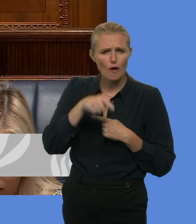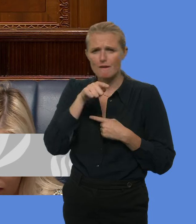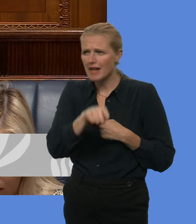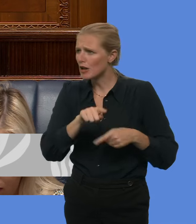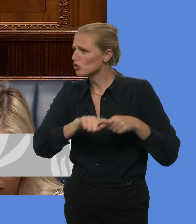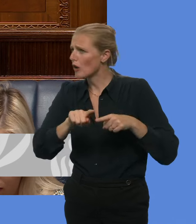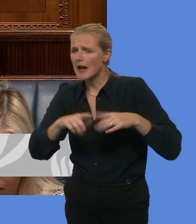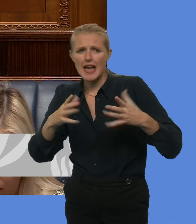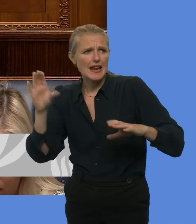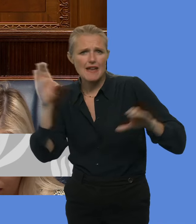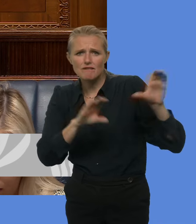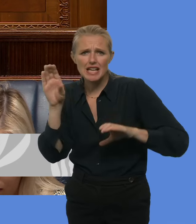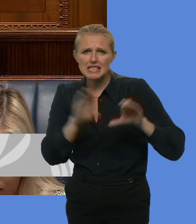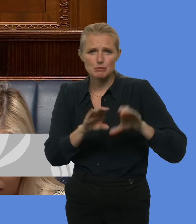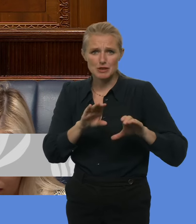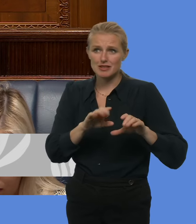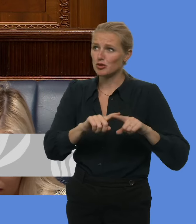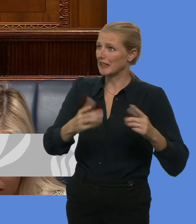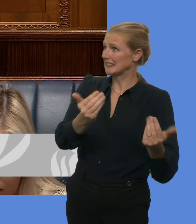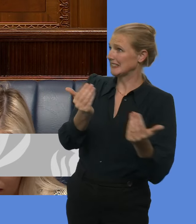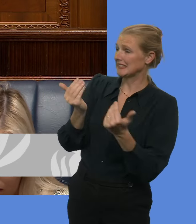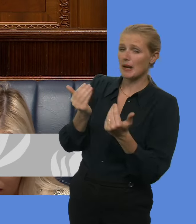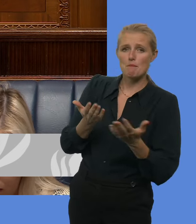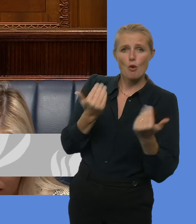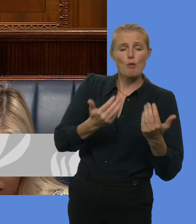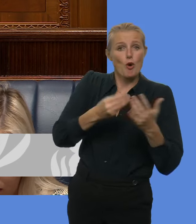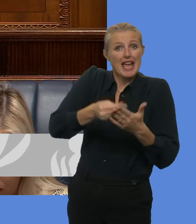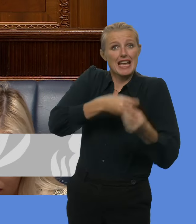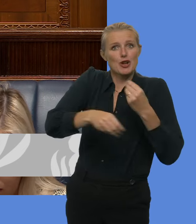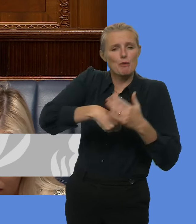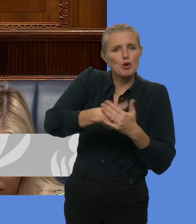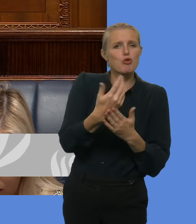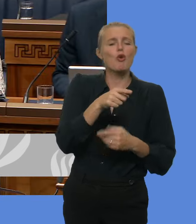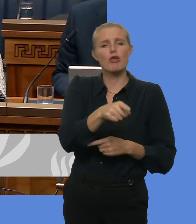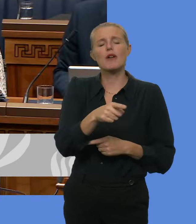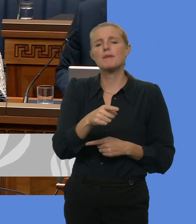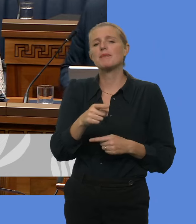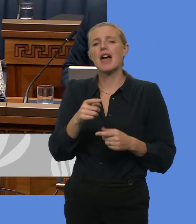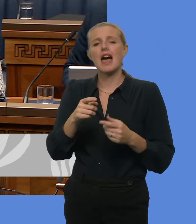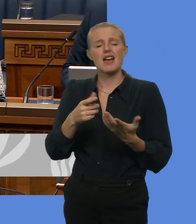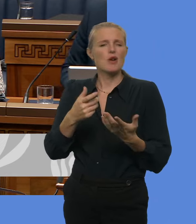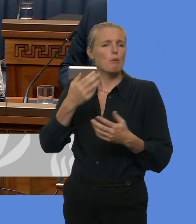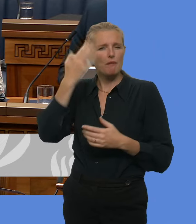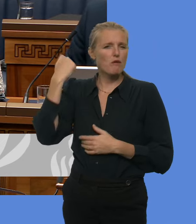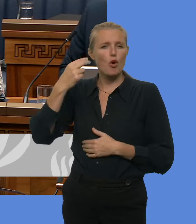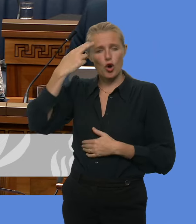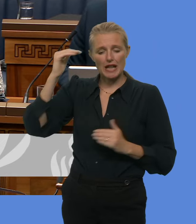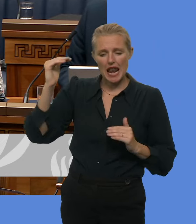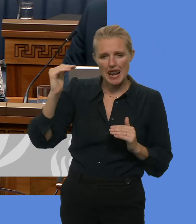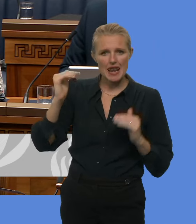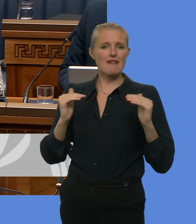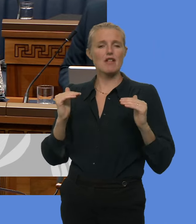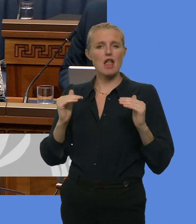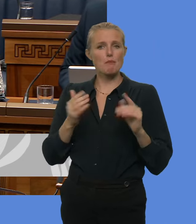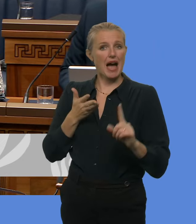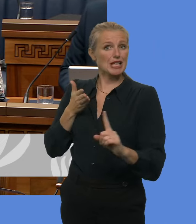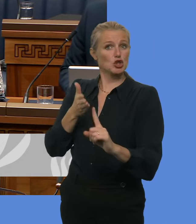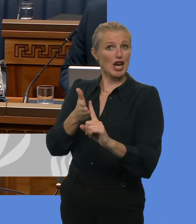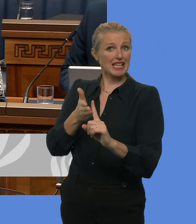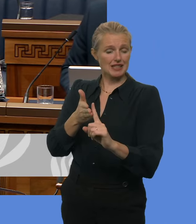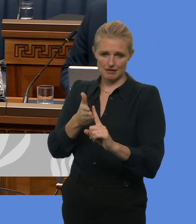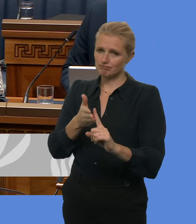investment possible to encourage that economic growth, the levelling up agenda as it was known. And that's very much what we want to achieve